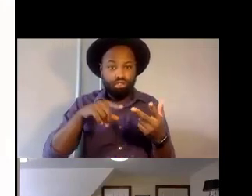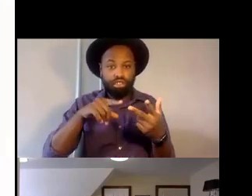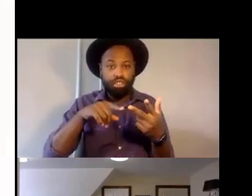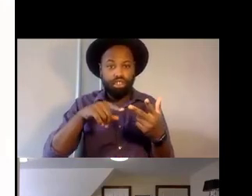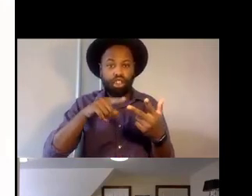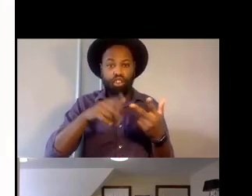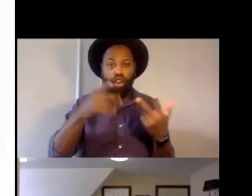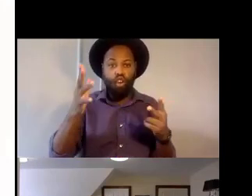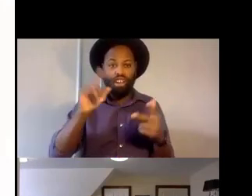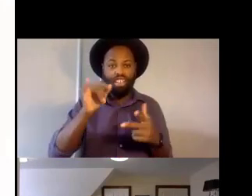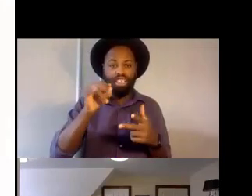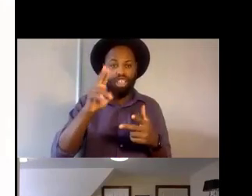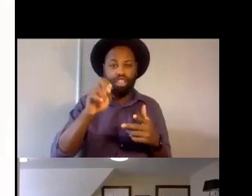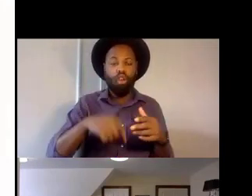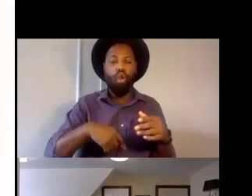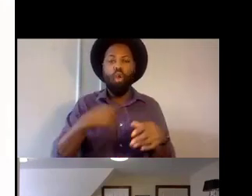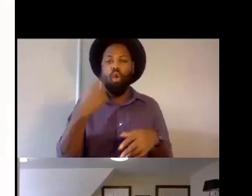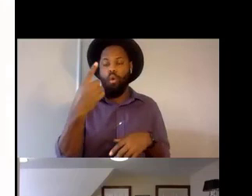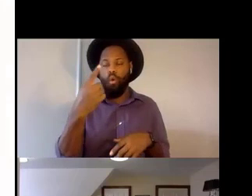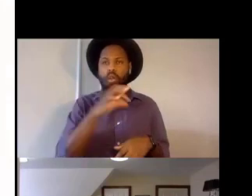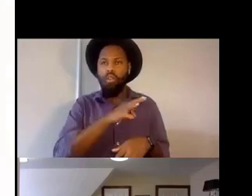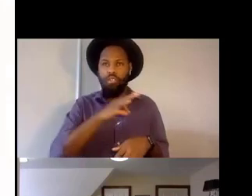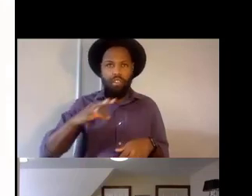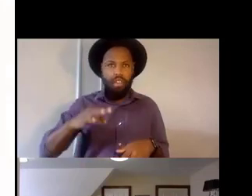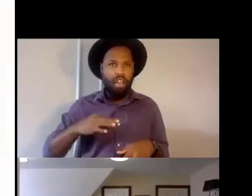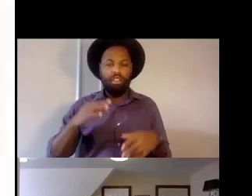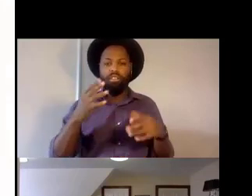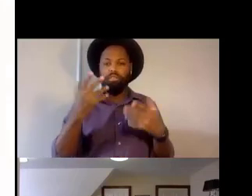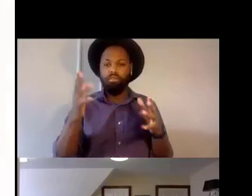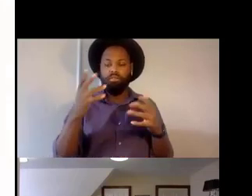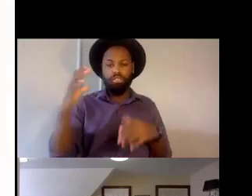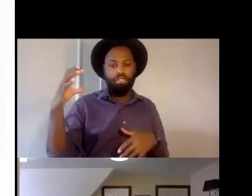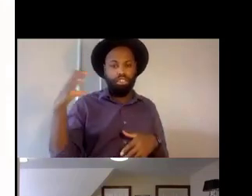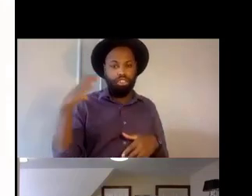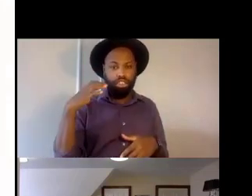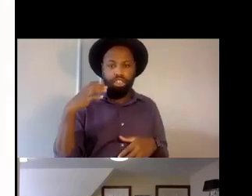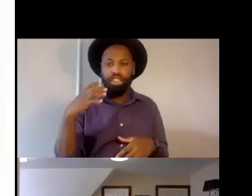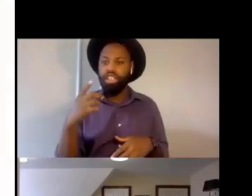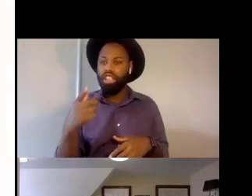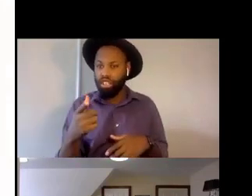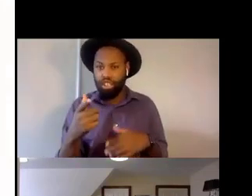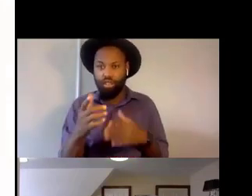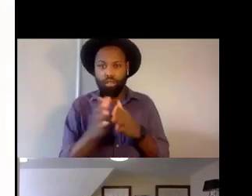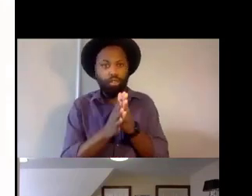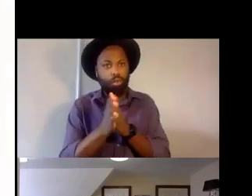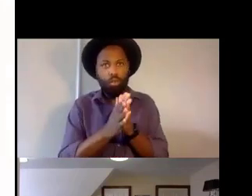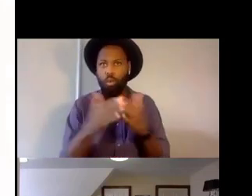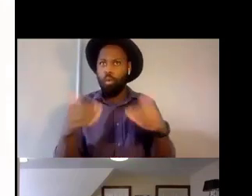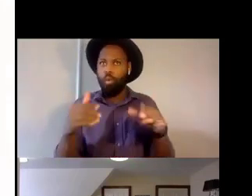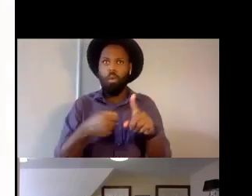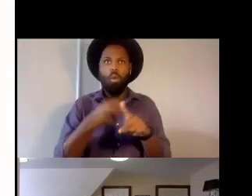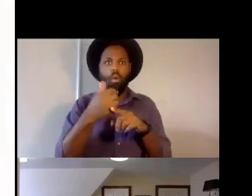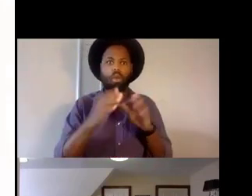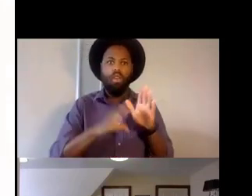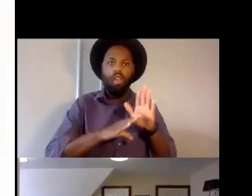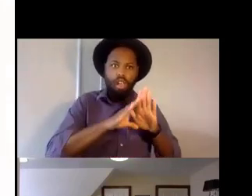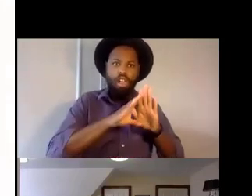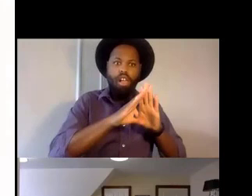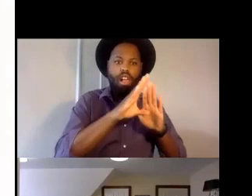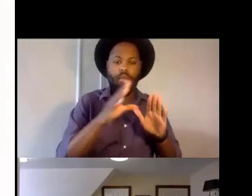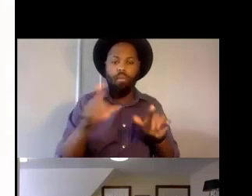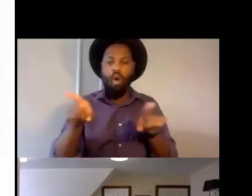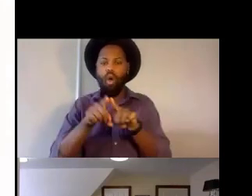chair, and she was really instrumental, not only in developing advance and working in that, but also in participating in this